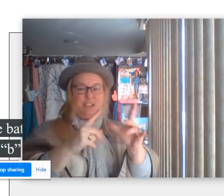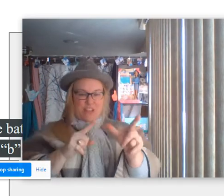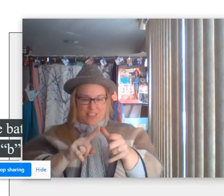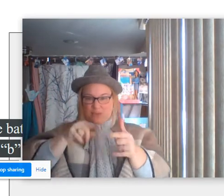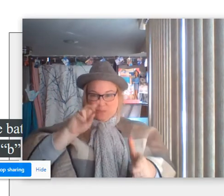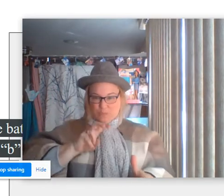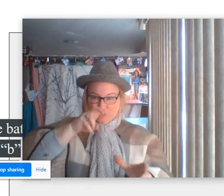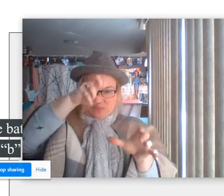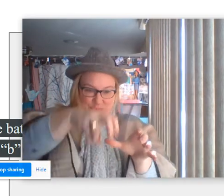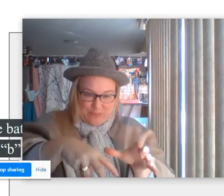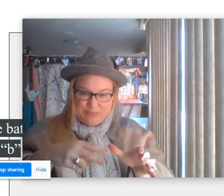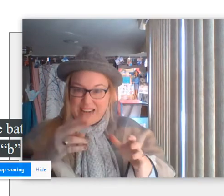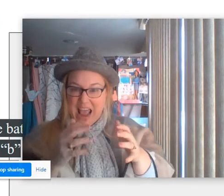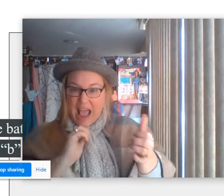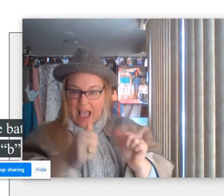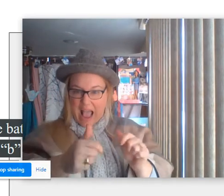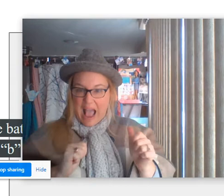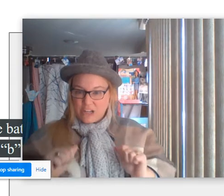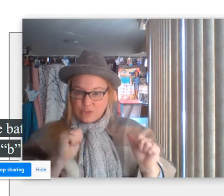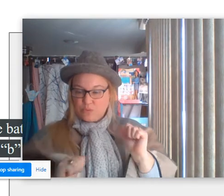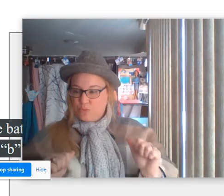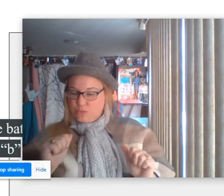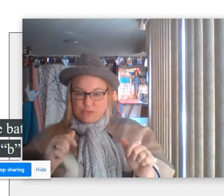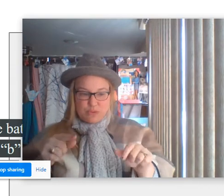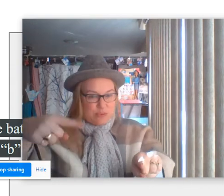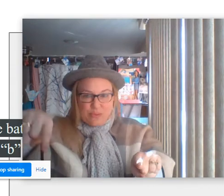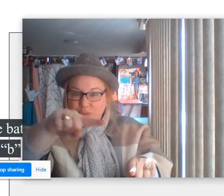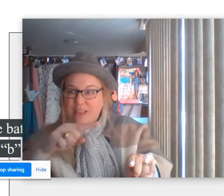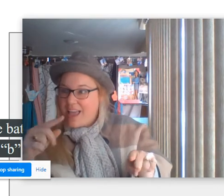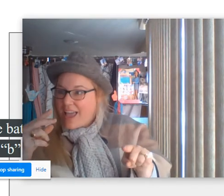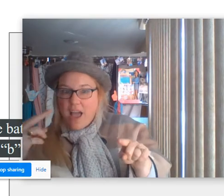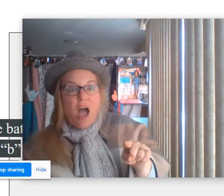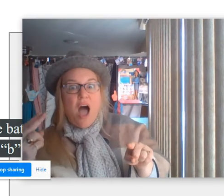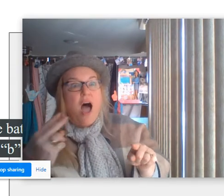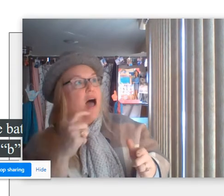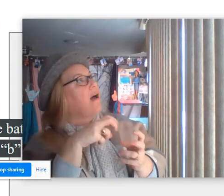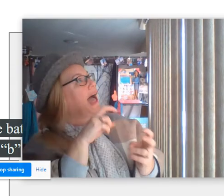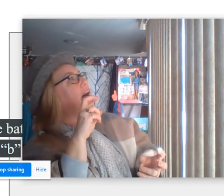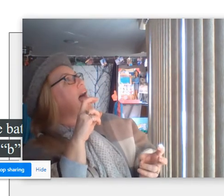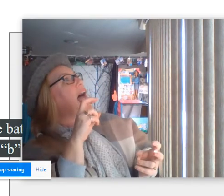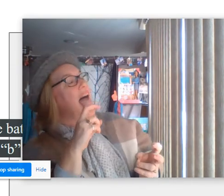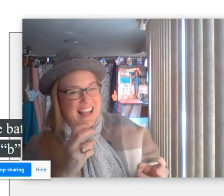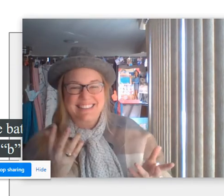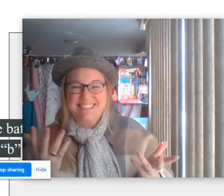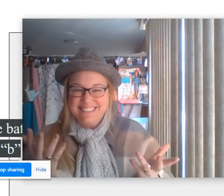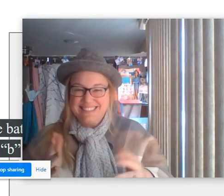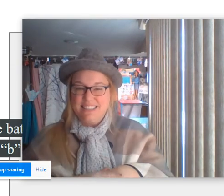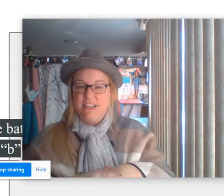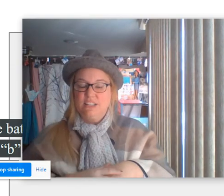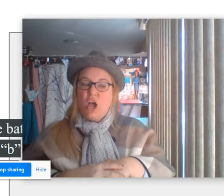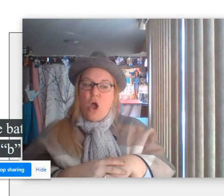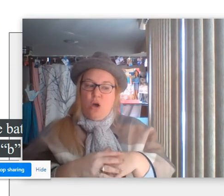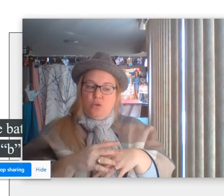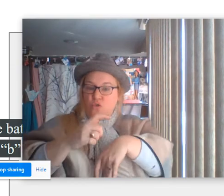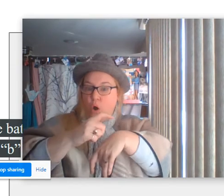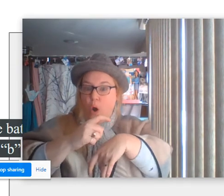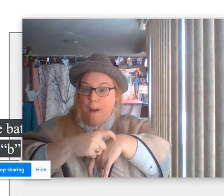the storytelling experience. You're going to change your pace by speeding up or acting in those dramatic